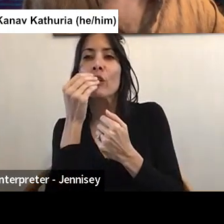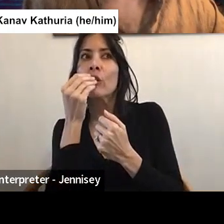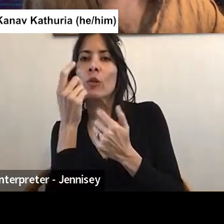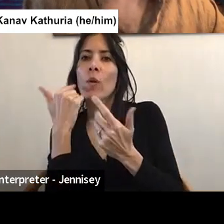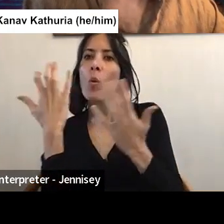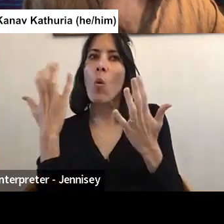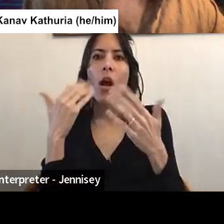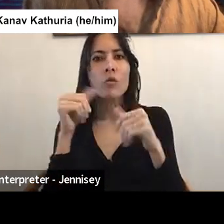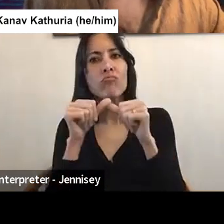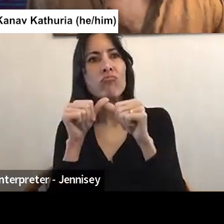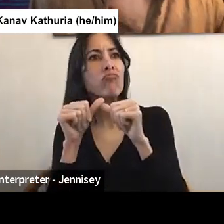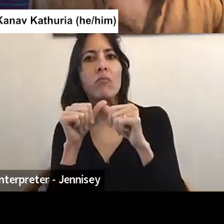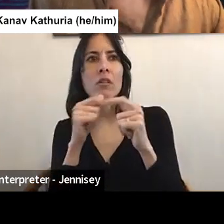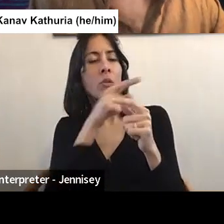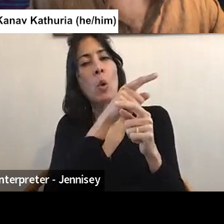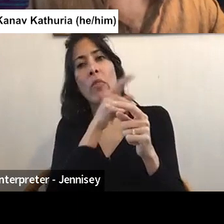had to end.